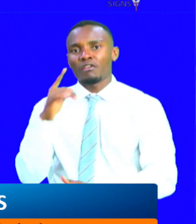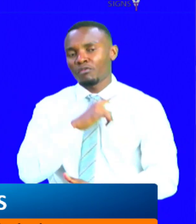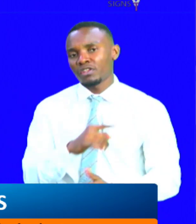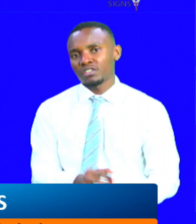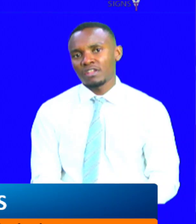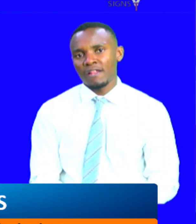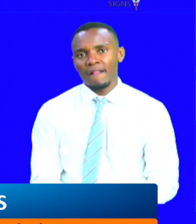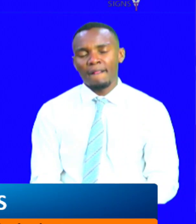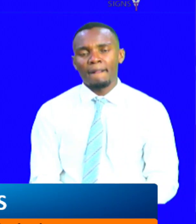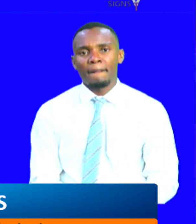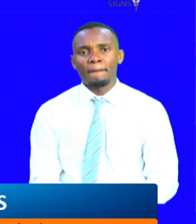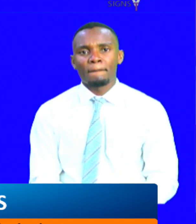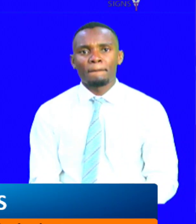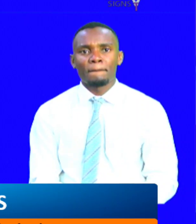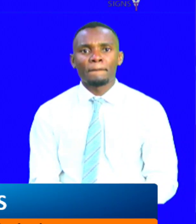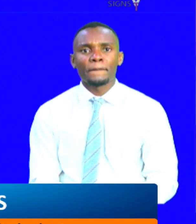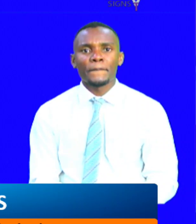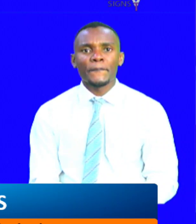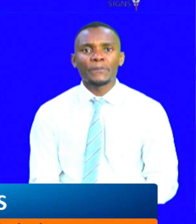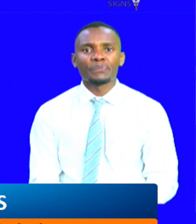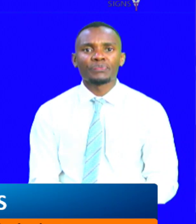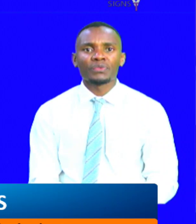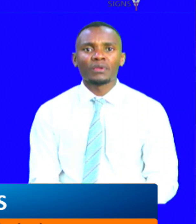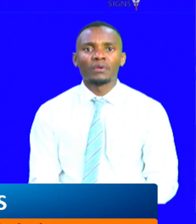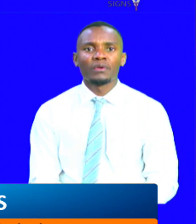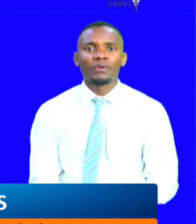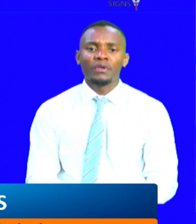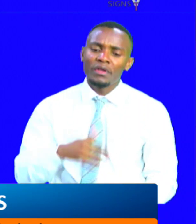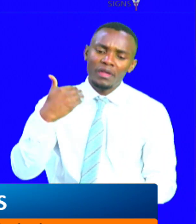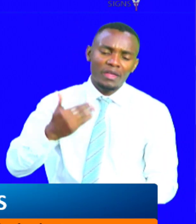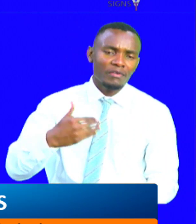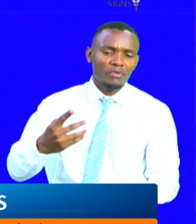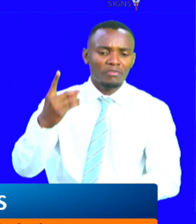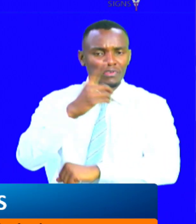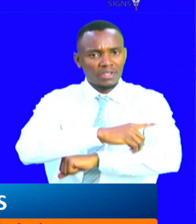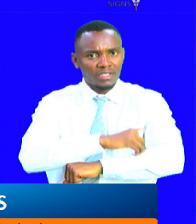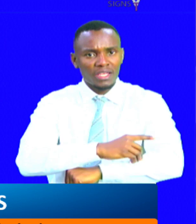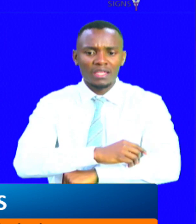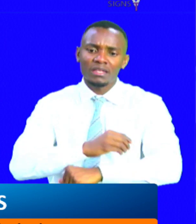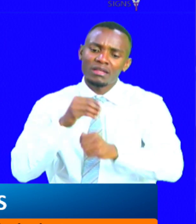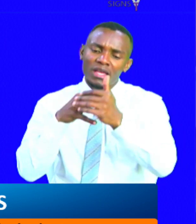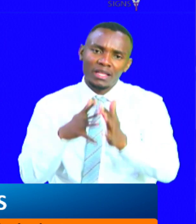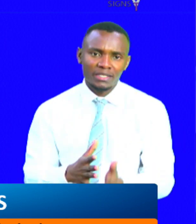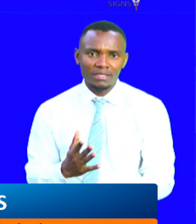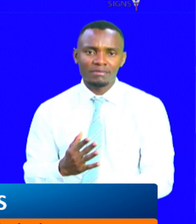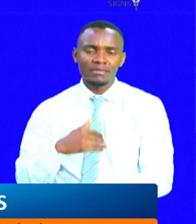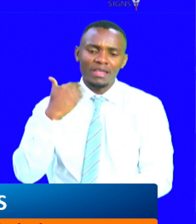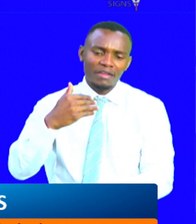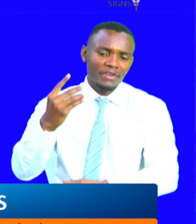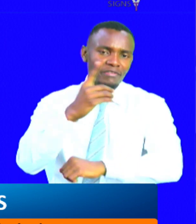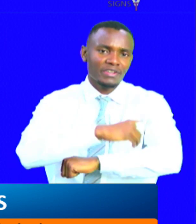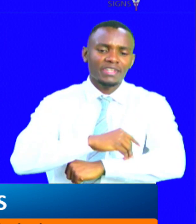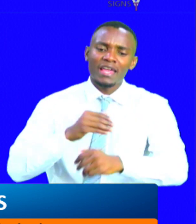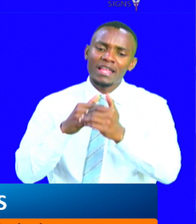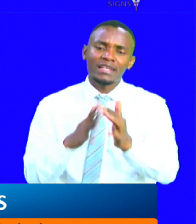Hatuwezi kila siku ni kazi ya viongozi. Siku viongozi. Kila siku viongozi. Sasa hawa wadosi